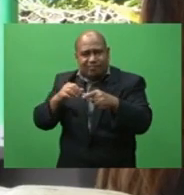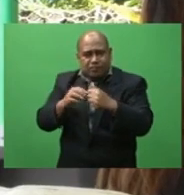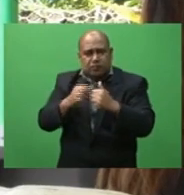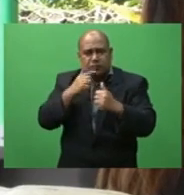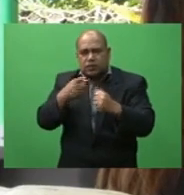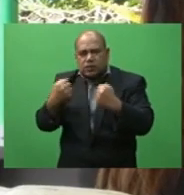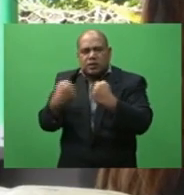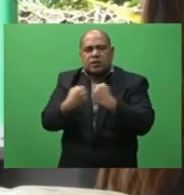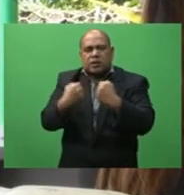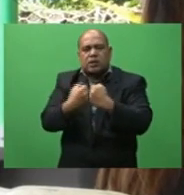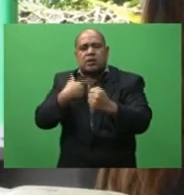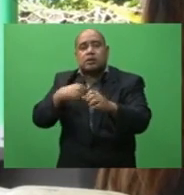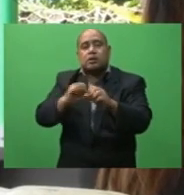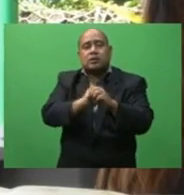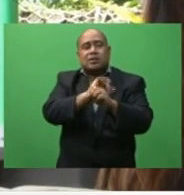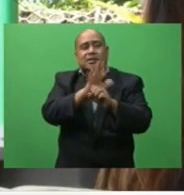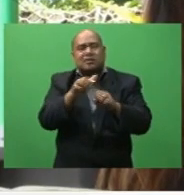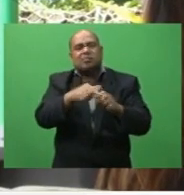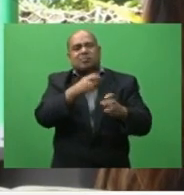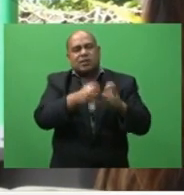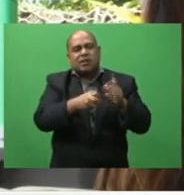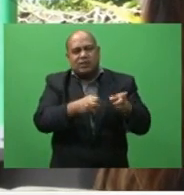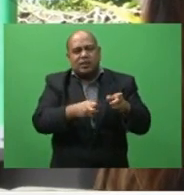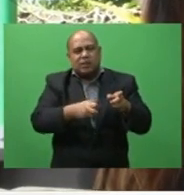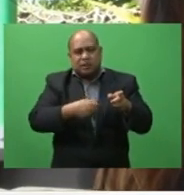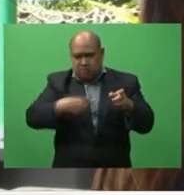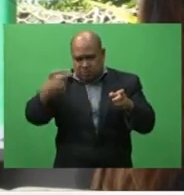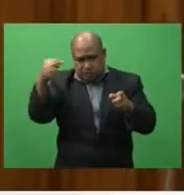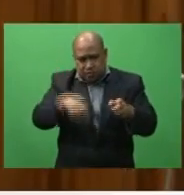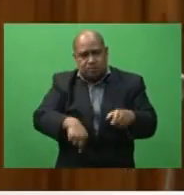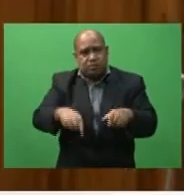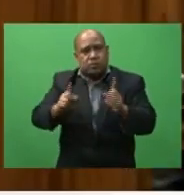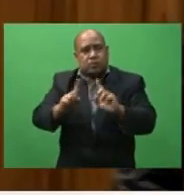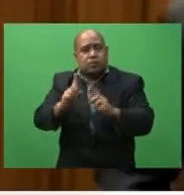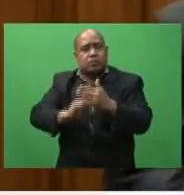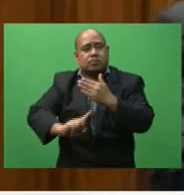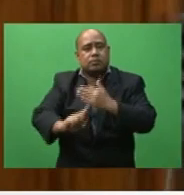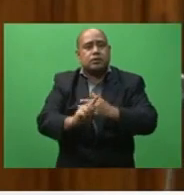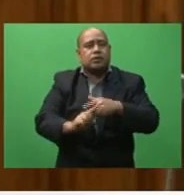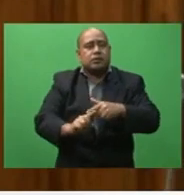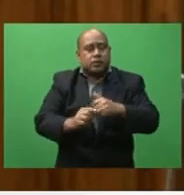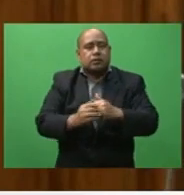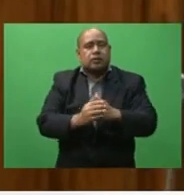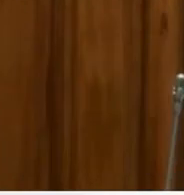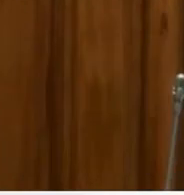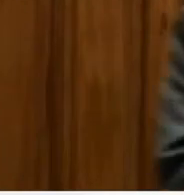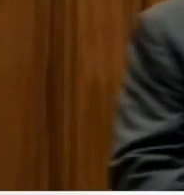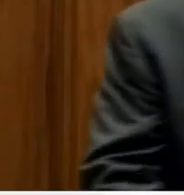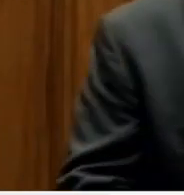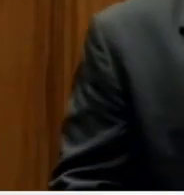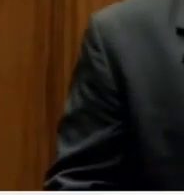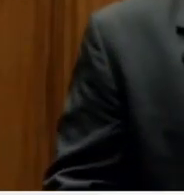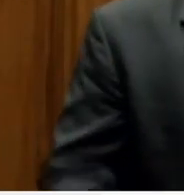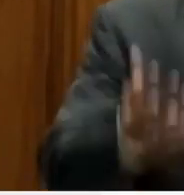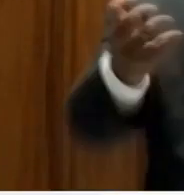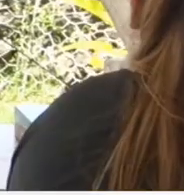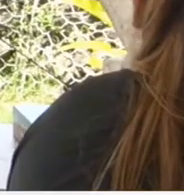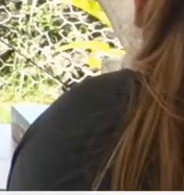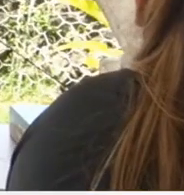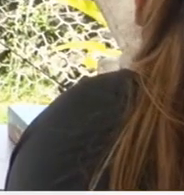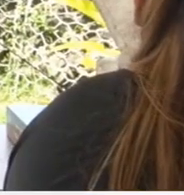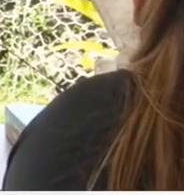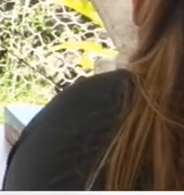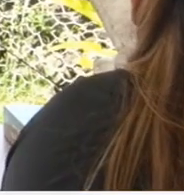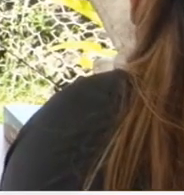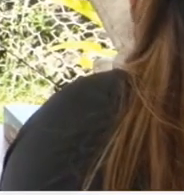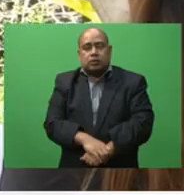they come today in the midst of the COVID-19 to come and say we feel for them. Their morale is low. You